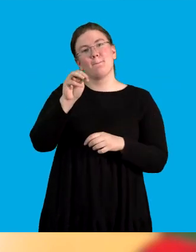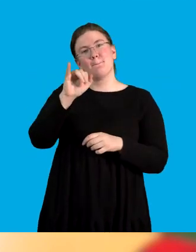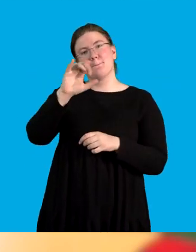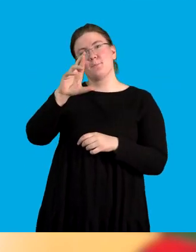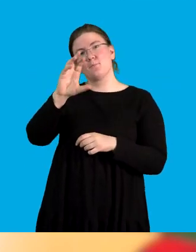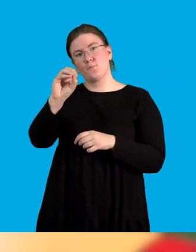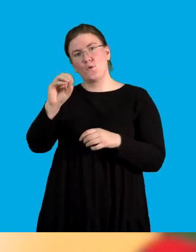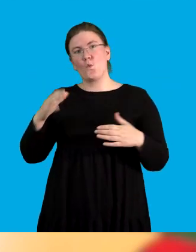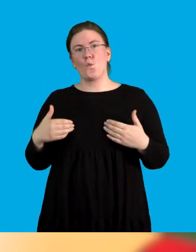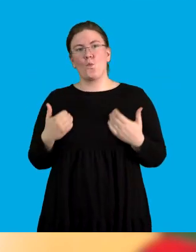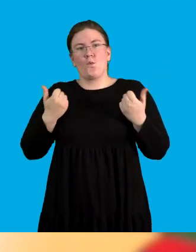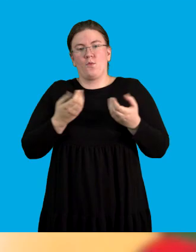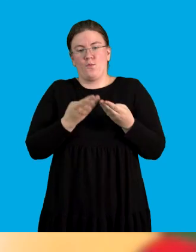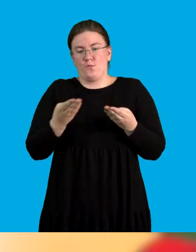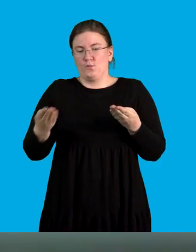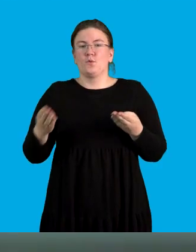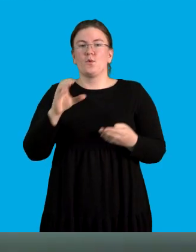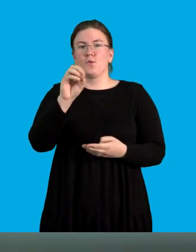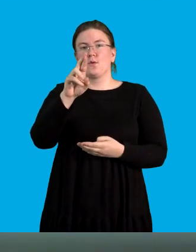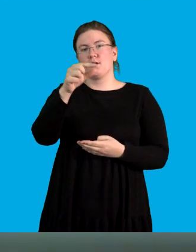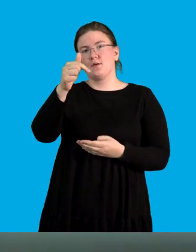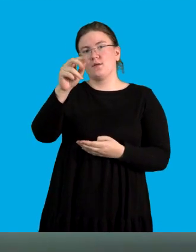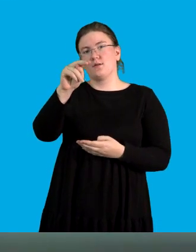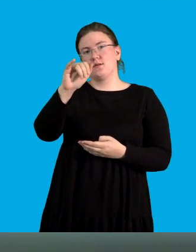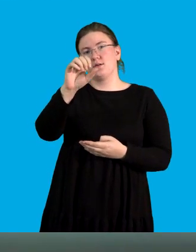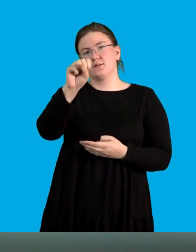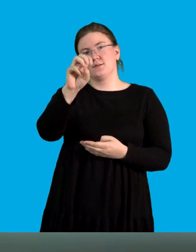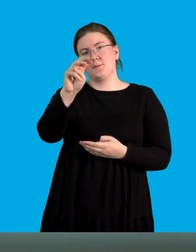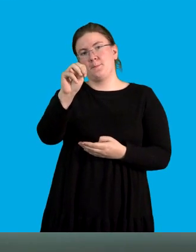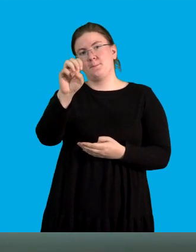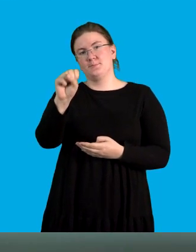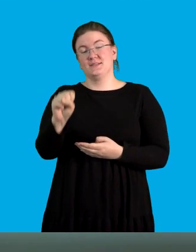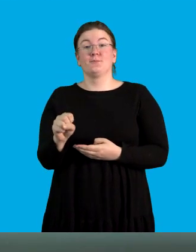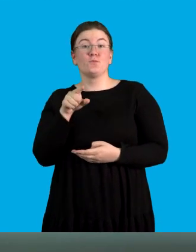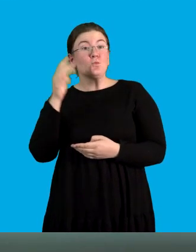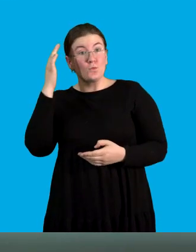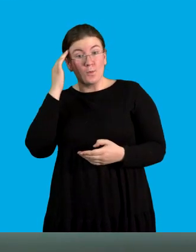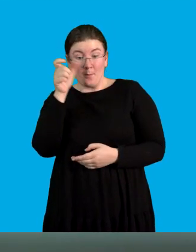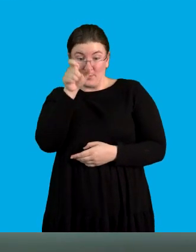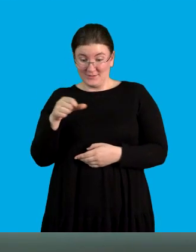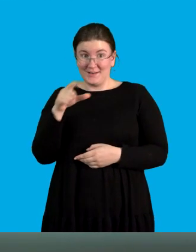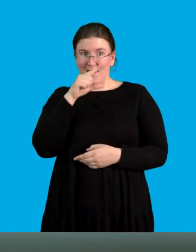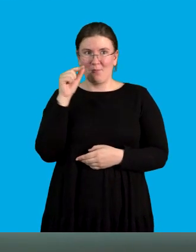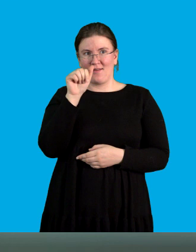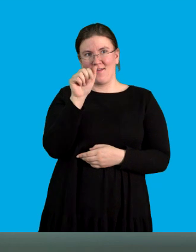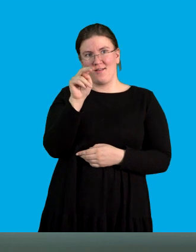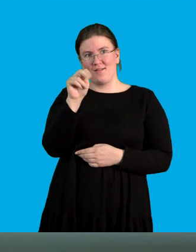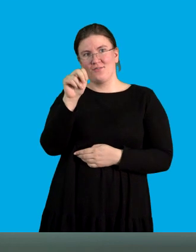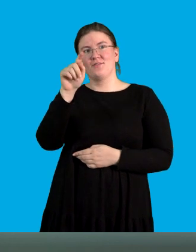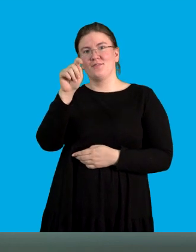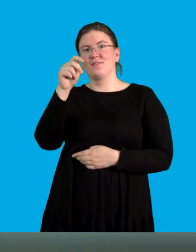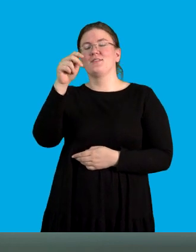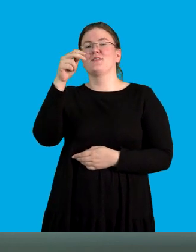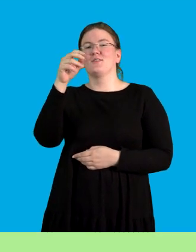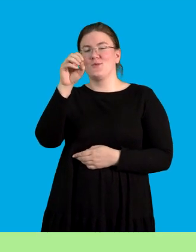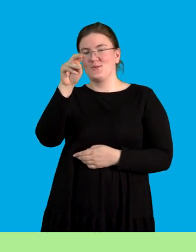Now, did you know that Anthony van Leeuwenhoek is considered to be the first microbiologist?